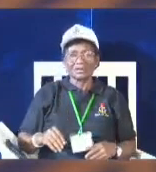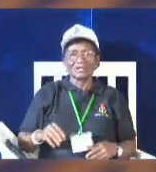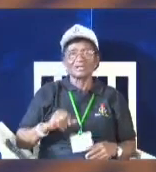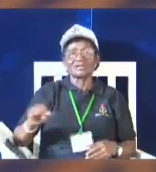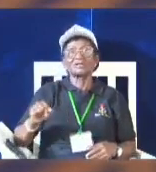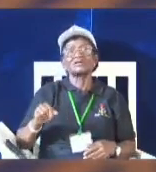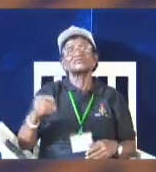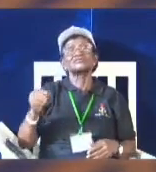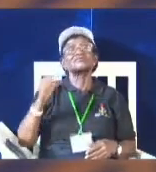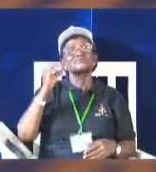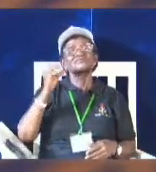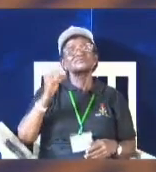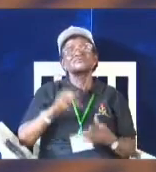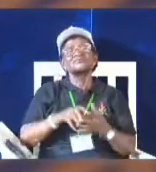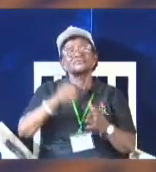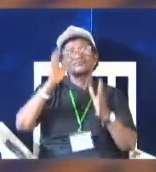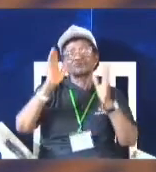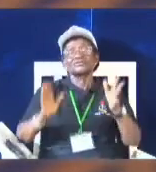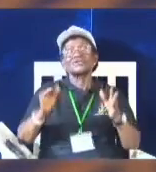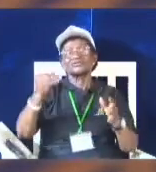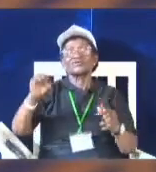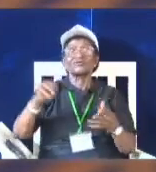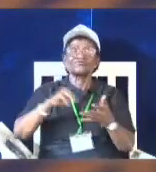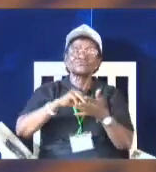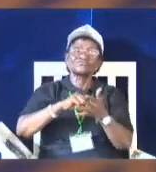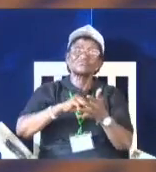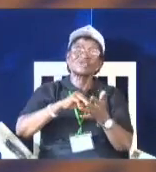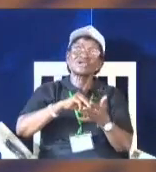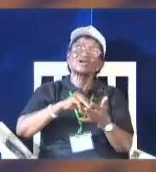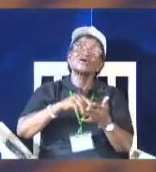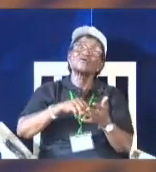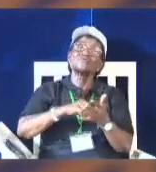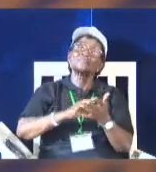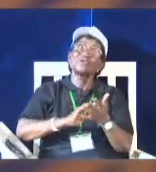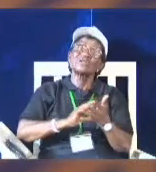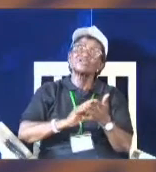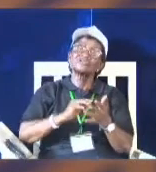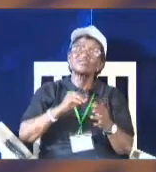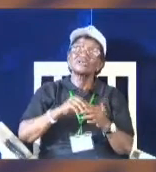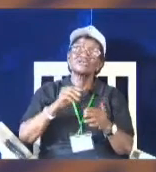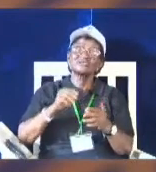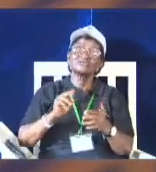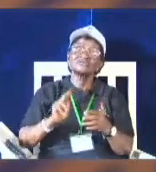a student of medicine at the University of Ibadan.